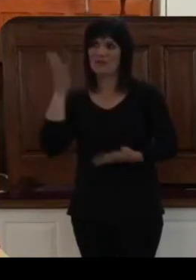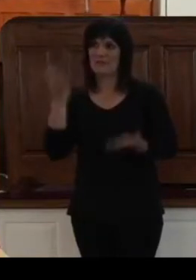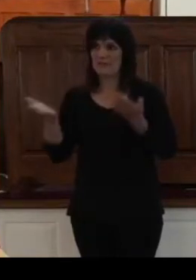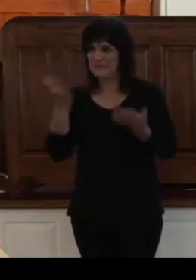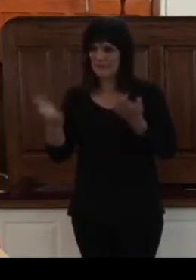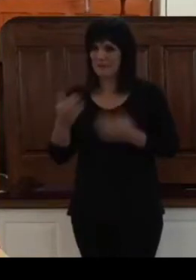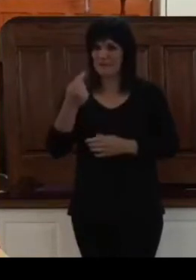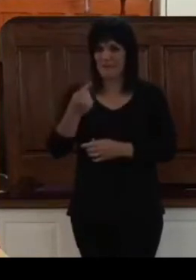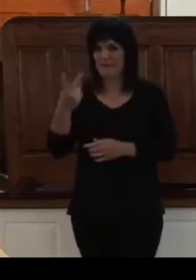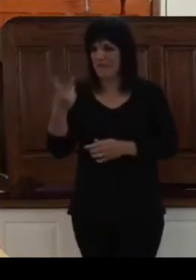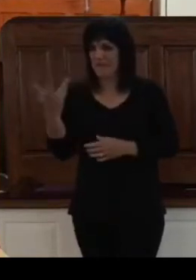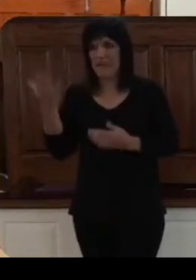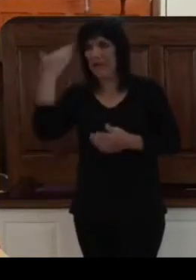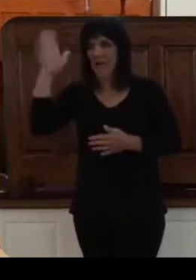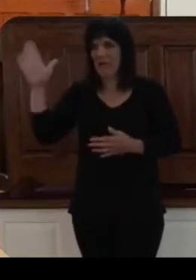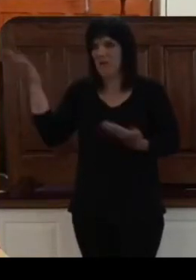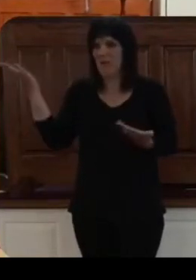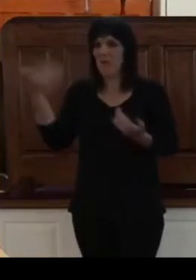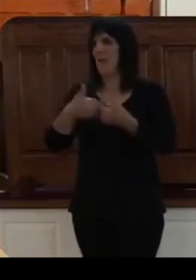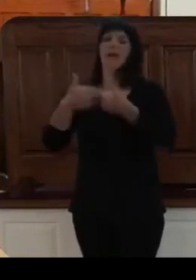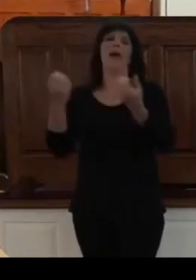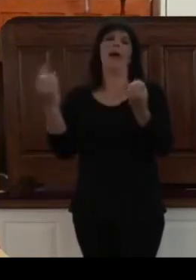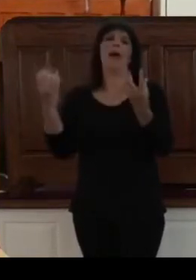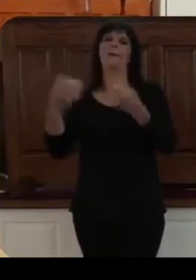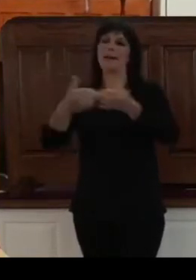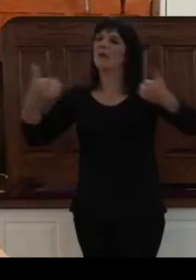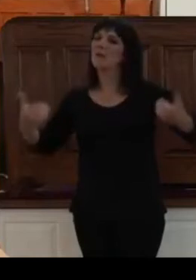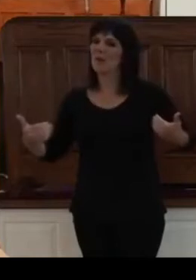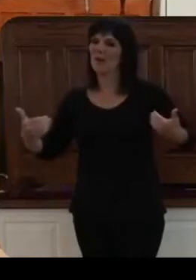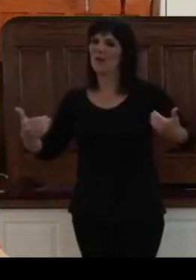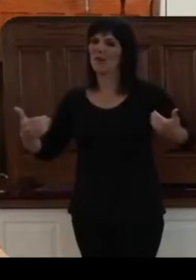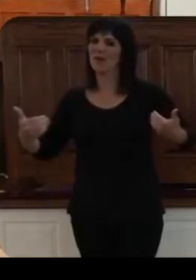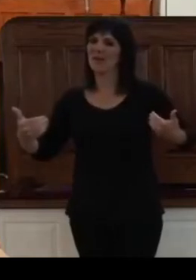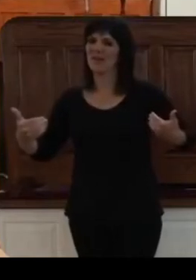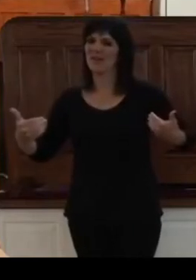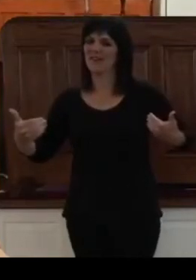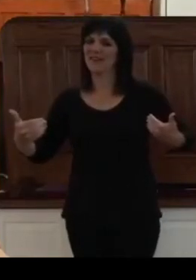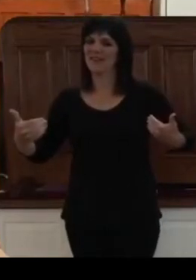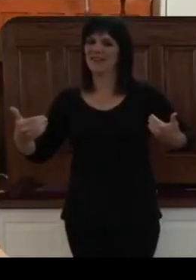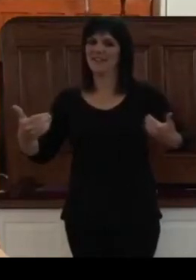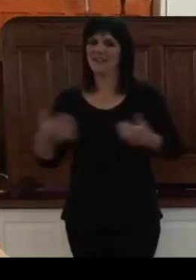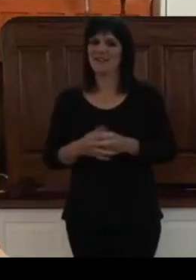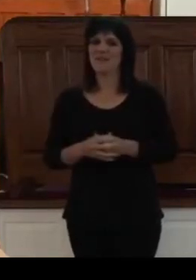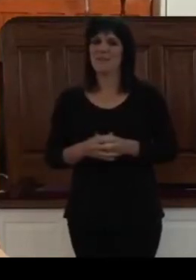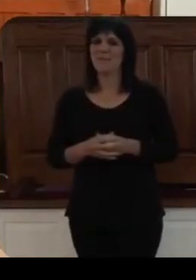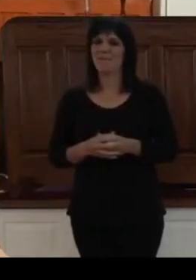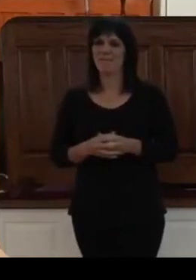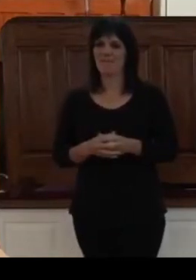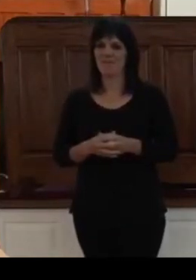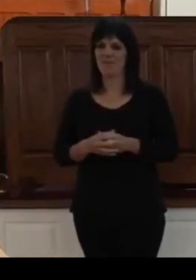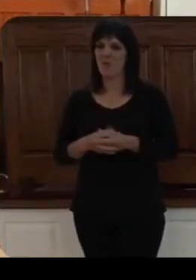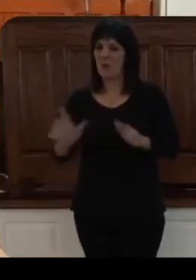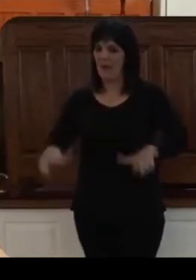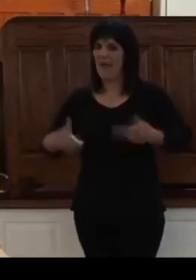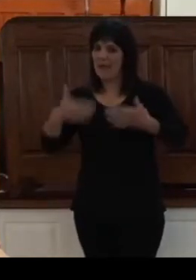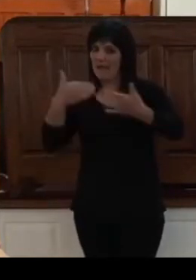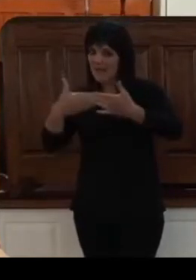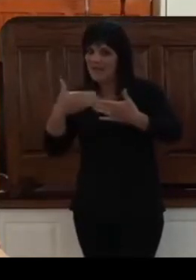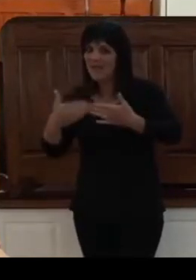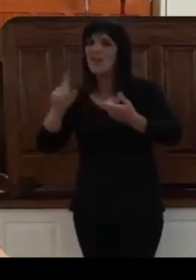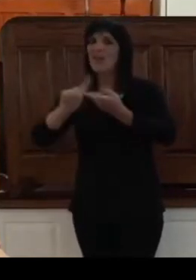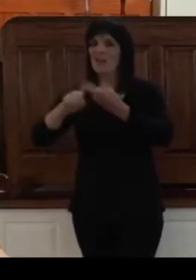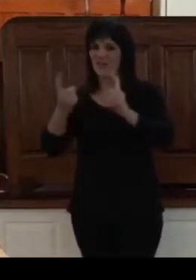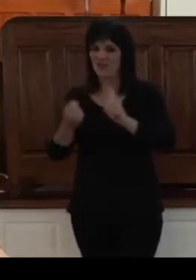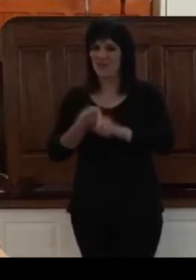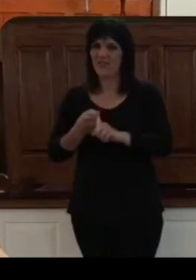times we've been apart and not been here together on Sunday. But it's been extremely rare, hasn't it? And we're neighbors, we're buddies, we're friends.